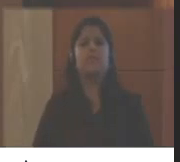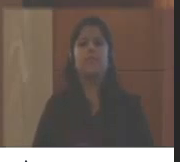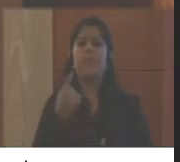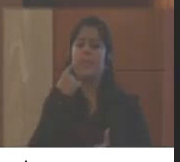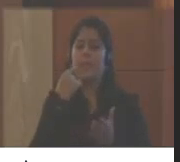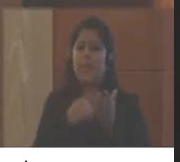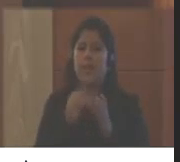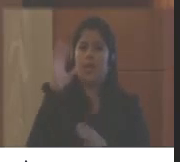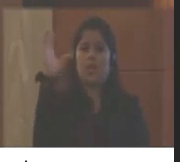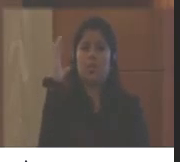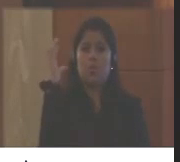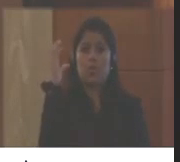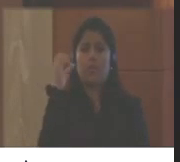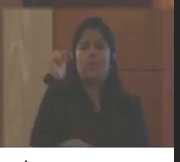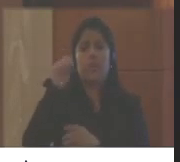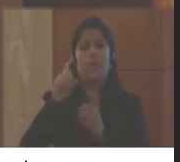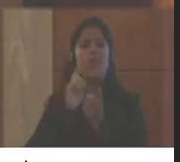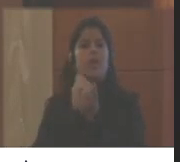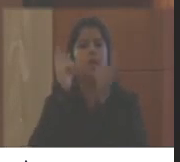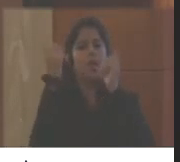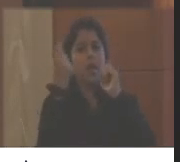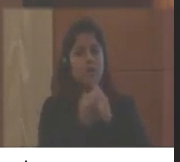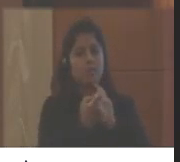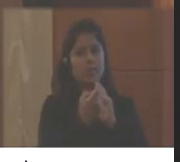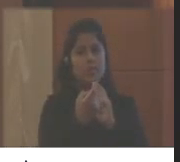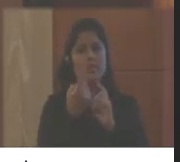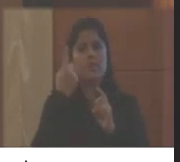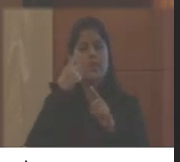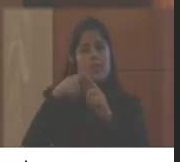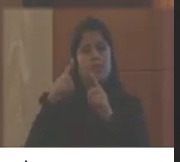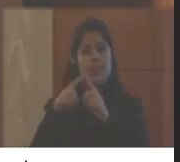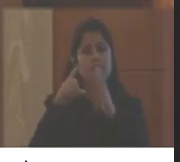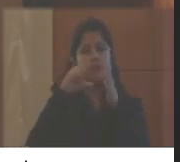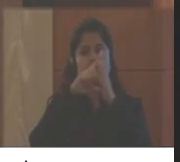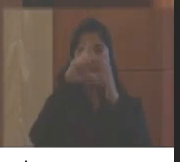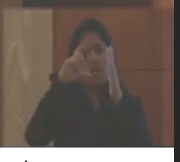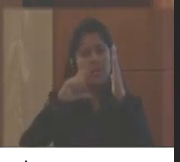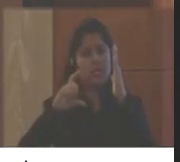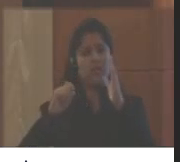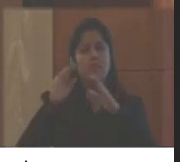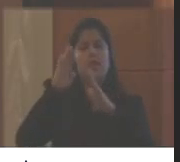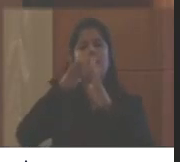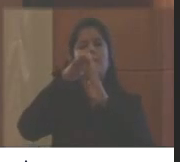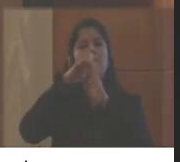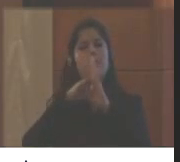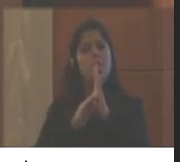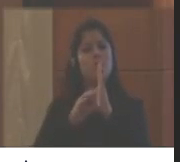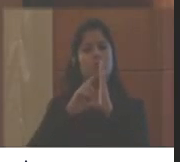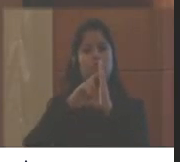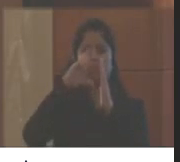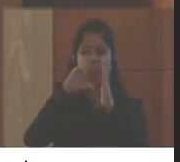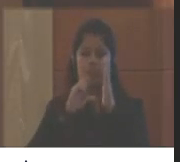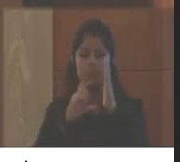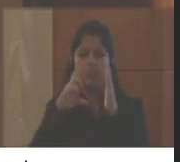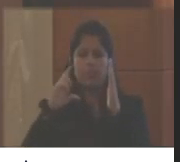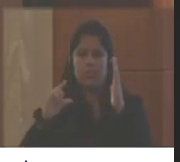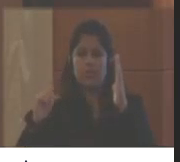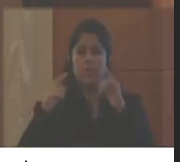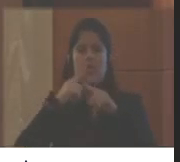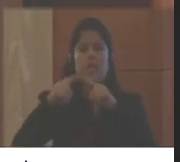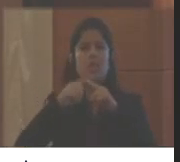gender equality and protection, financial protection, cultural diversity protection. So these are all elements that